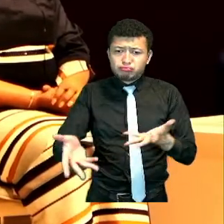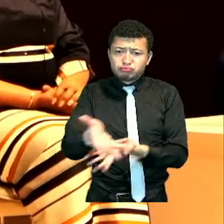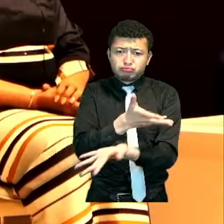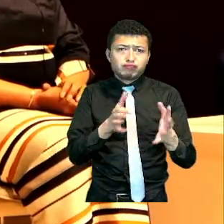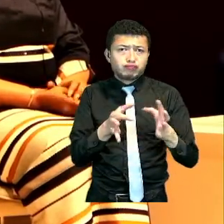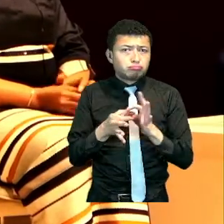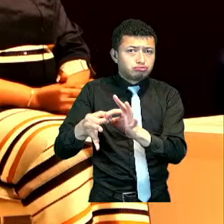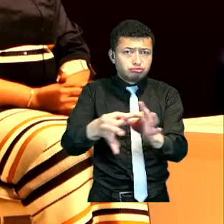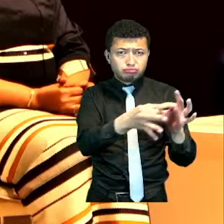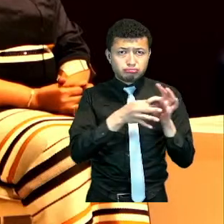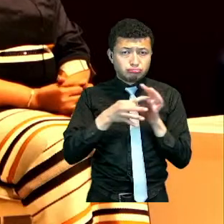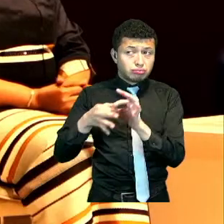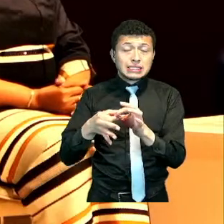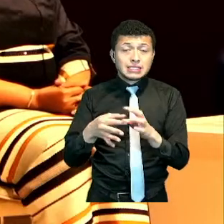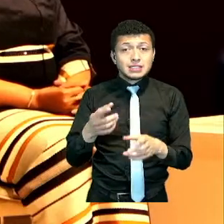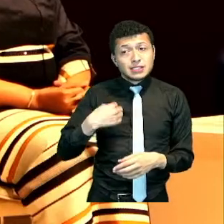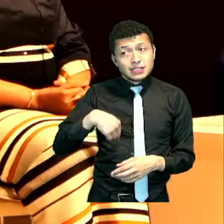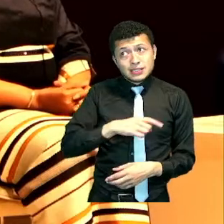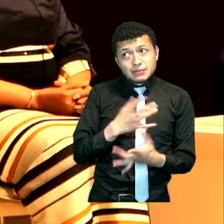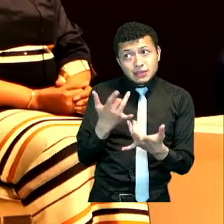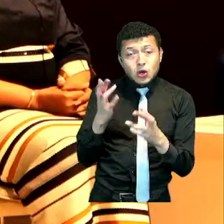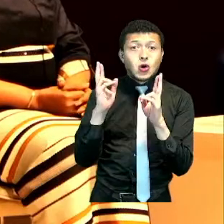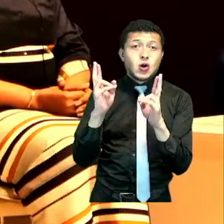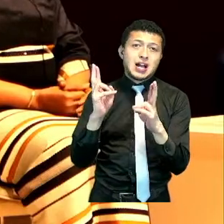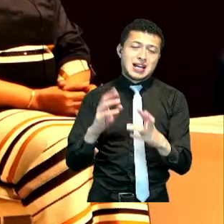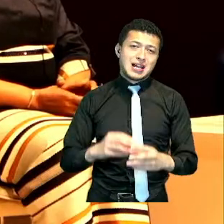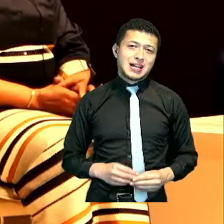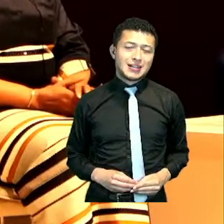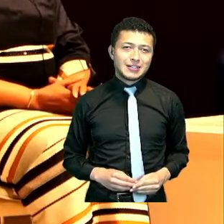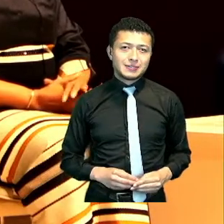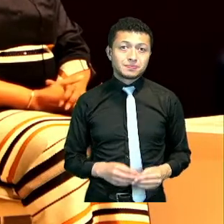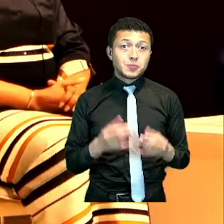here sharing together, and that is what we expected.